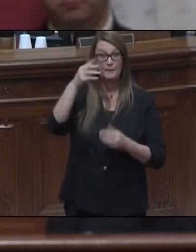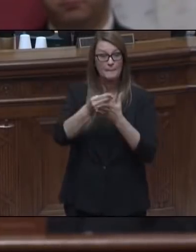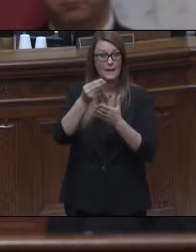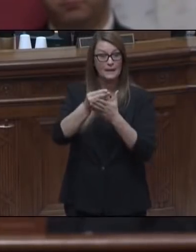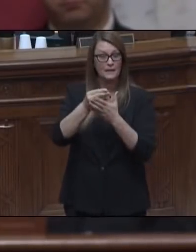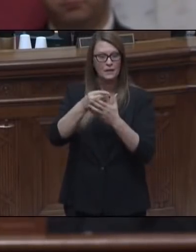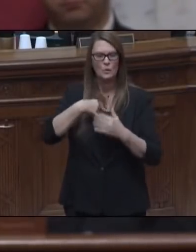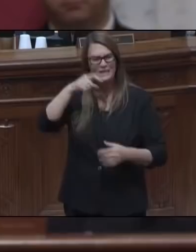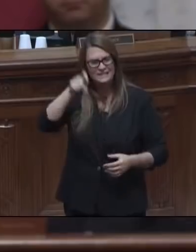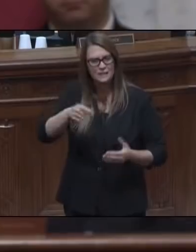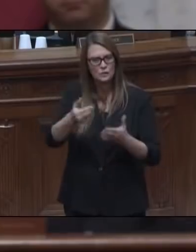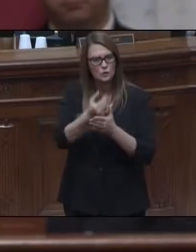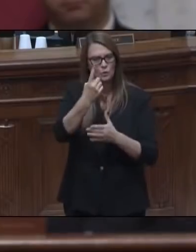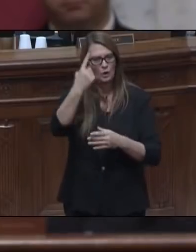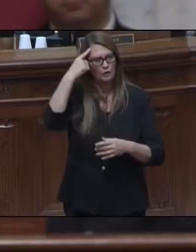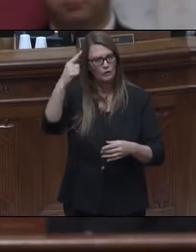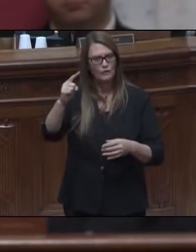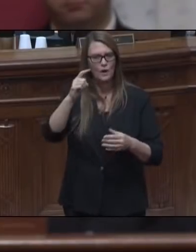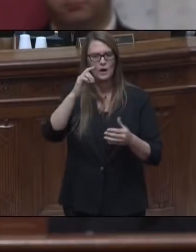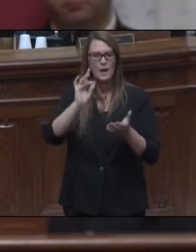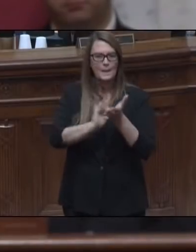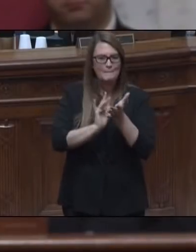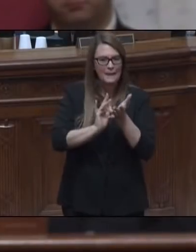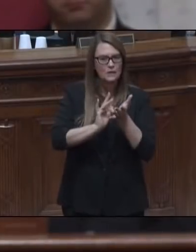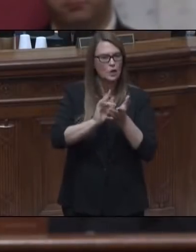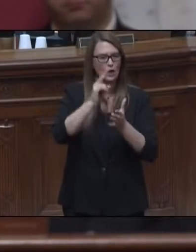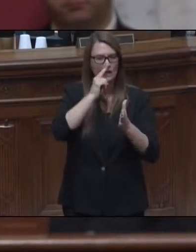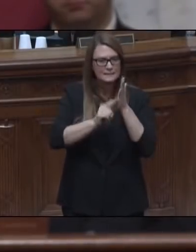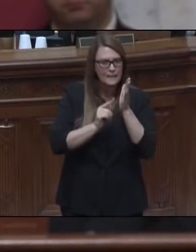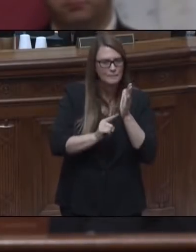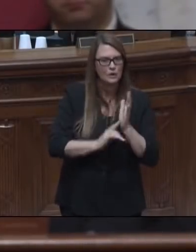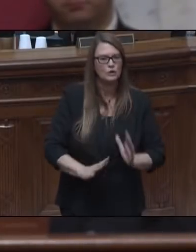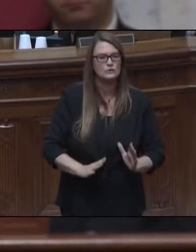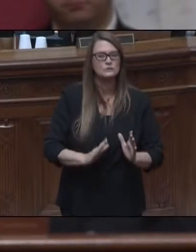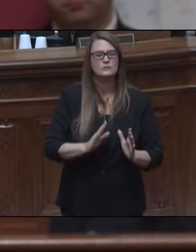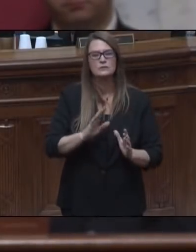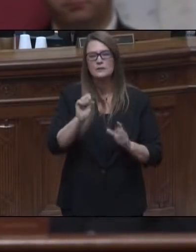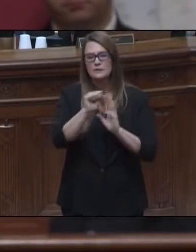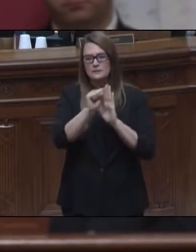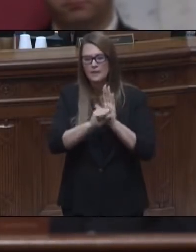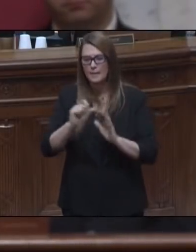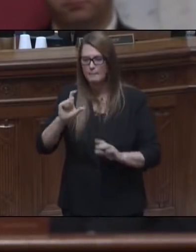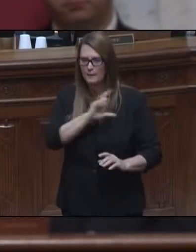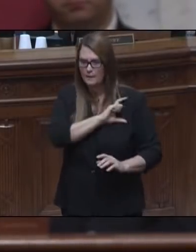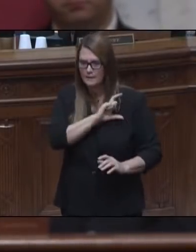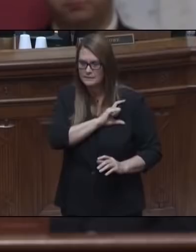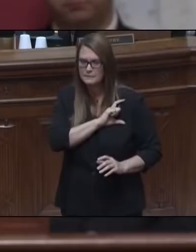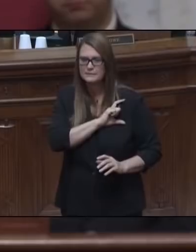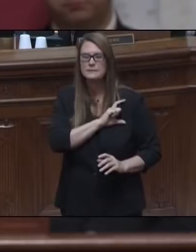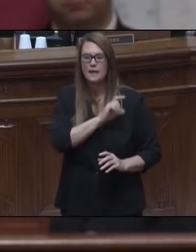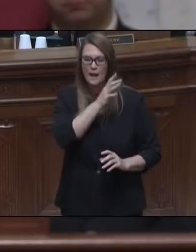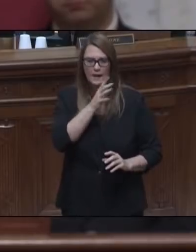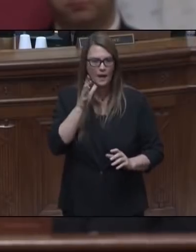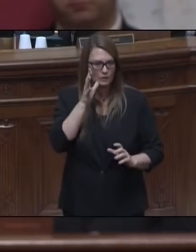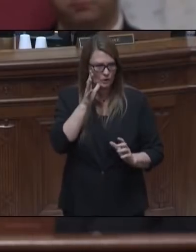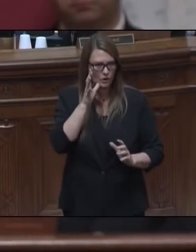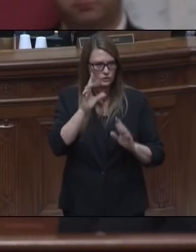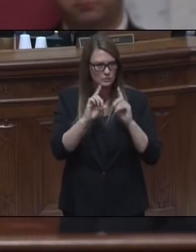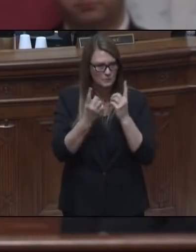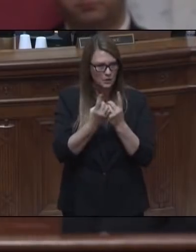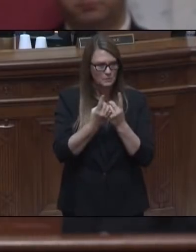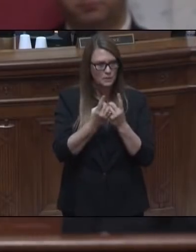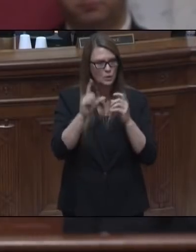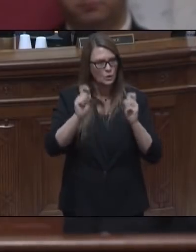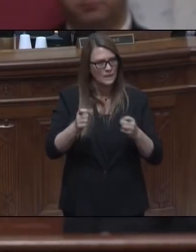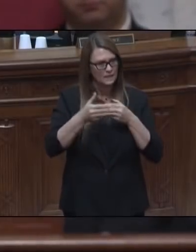need a new lab for our medical examiners, our state police, and our ag department. Please, let's absolutely move forward and